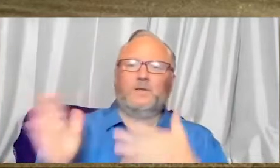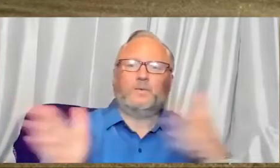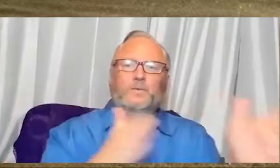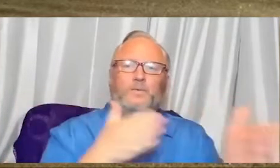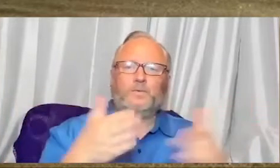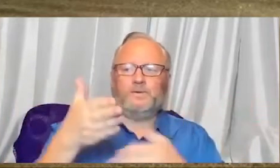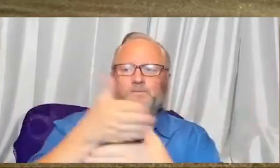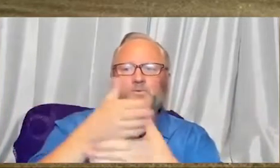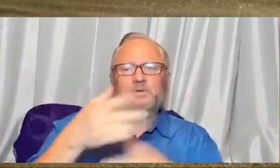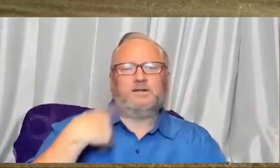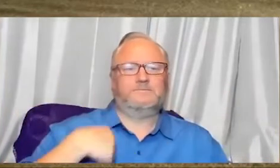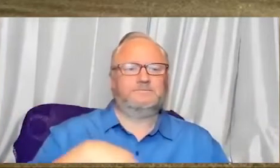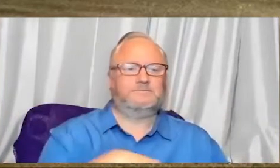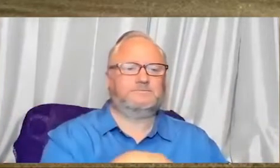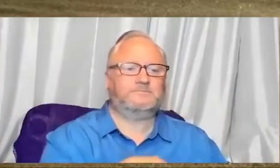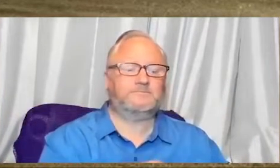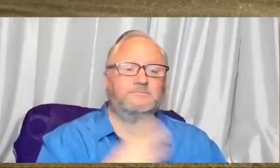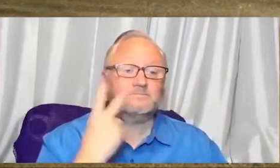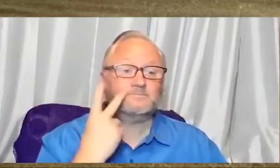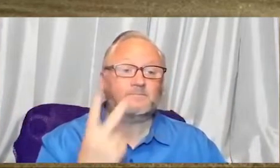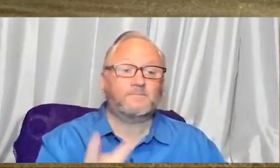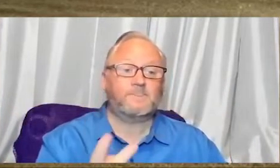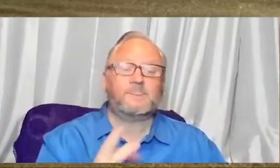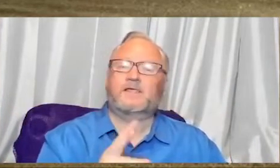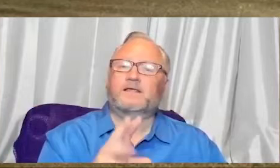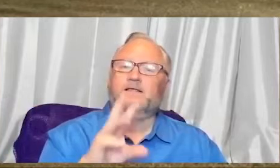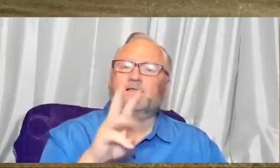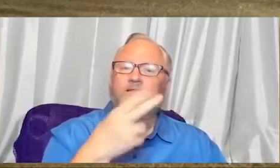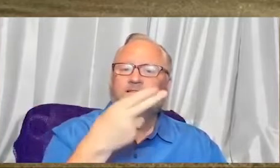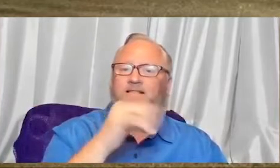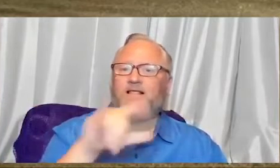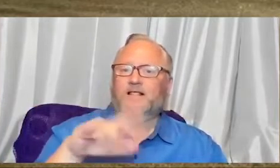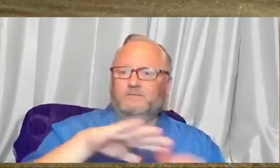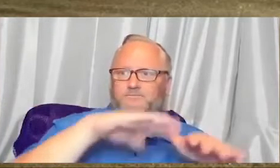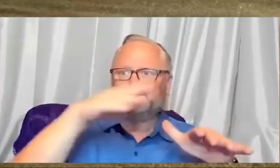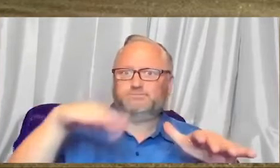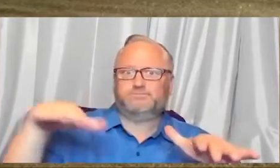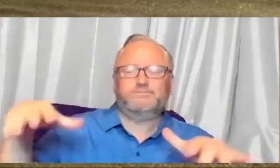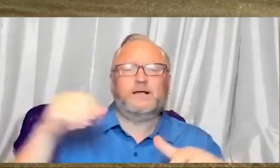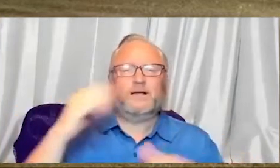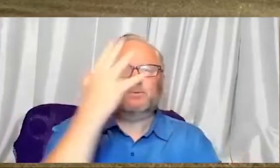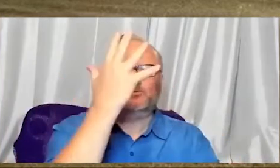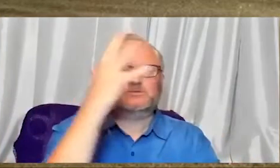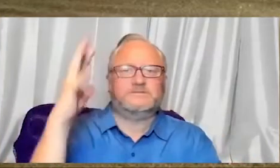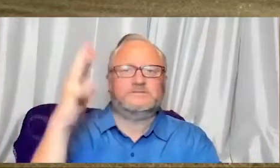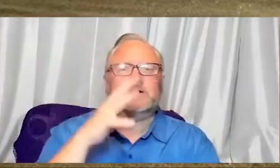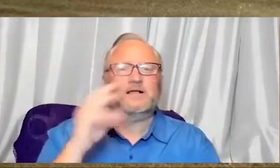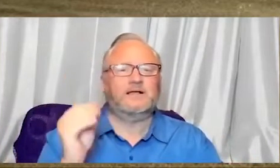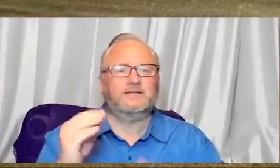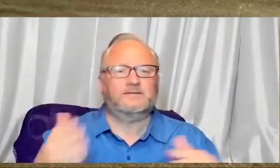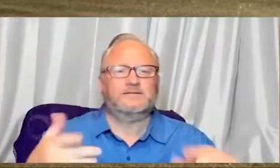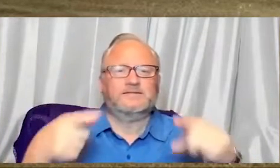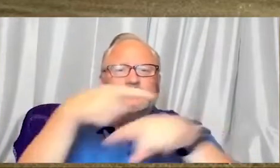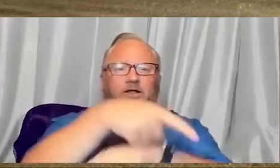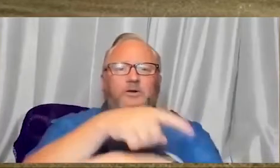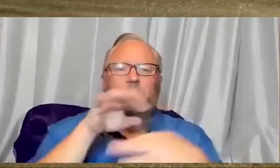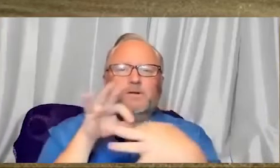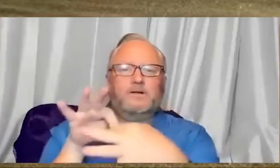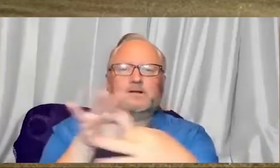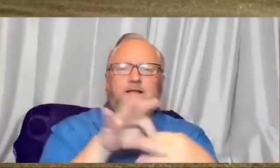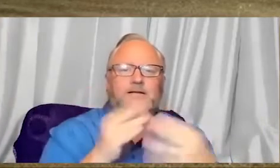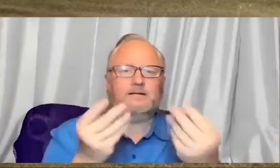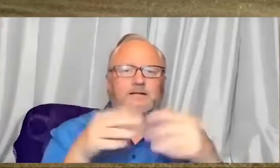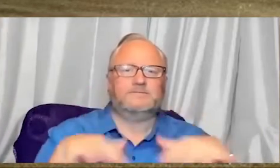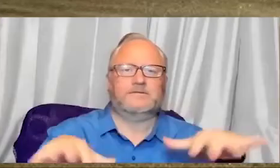us. I see the rolling hills and the trees, an interconnected landscape of life.